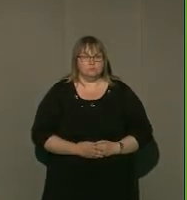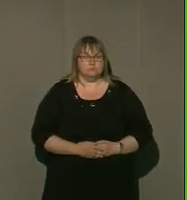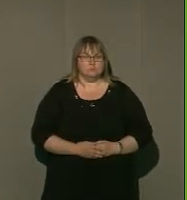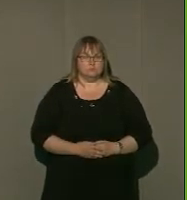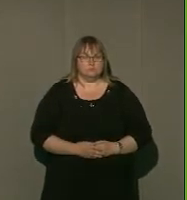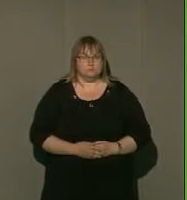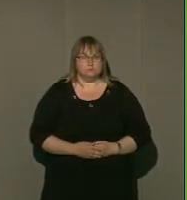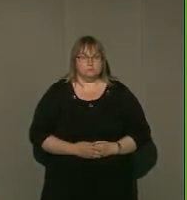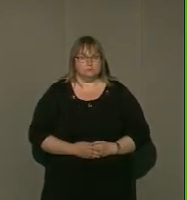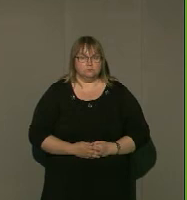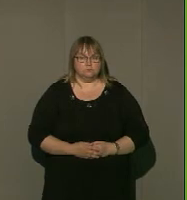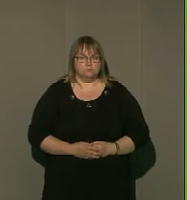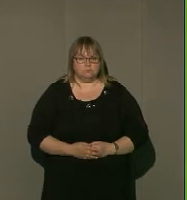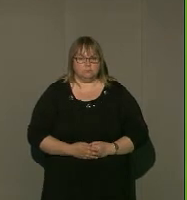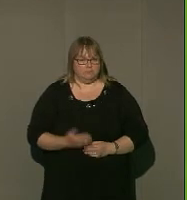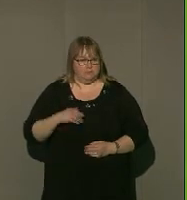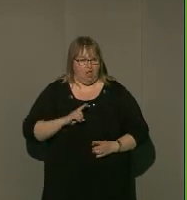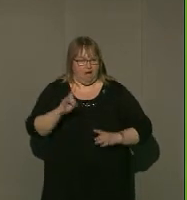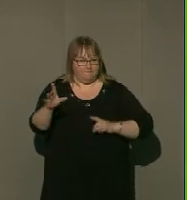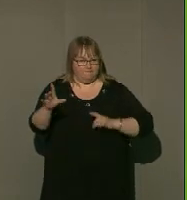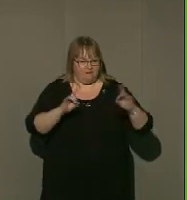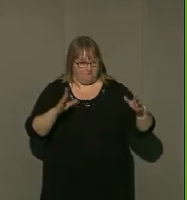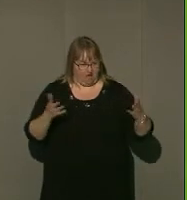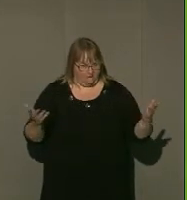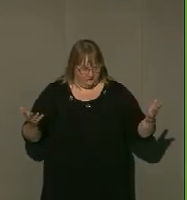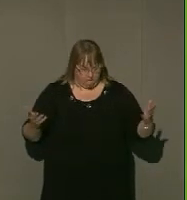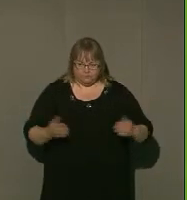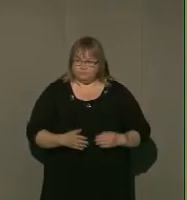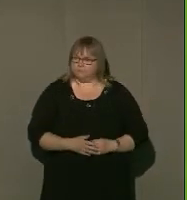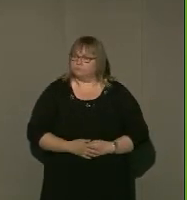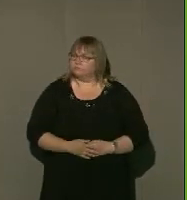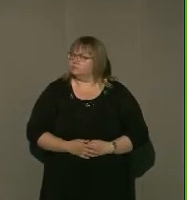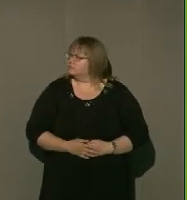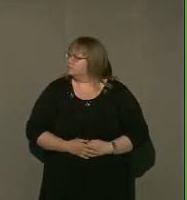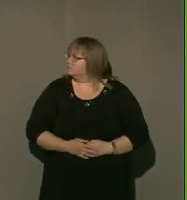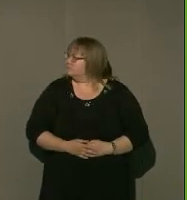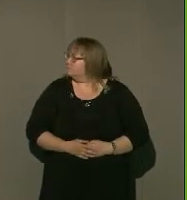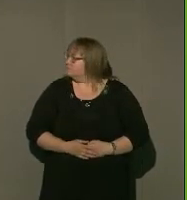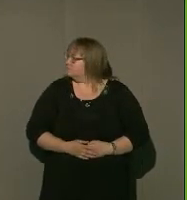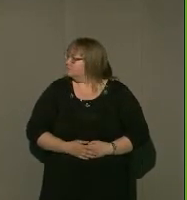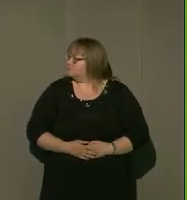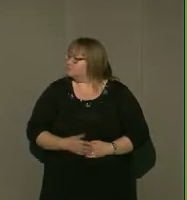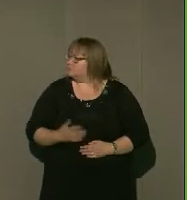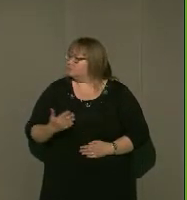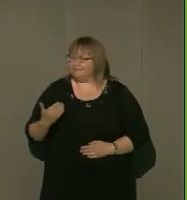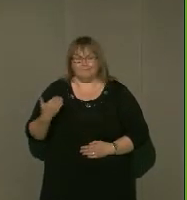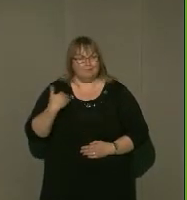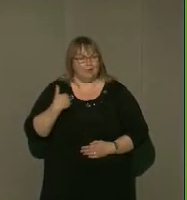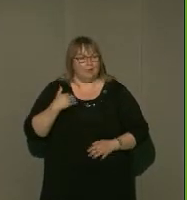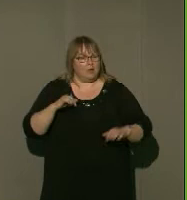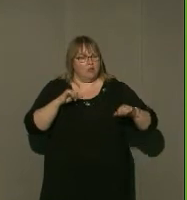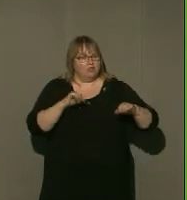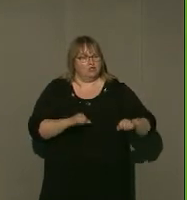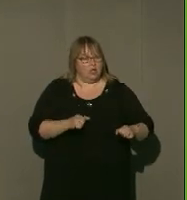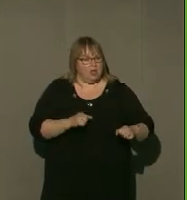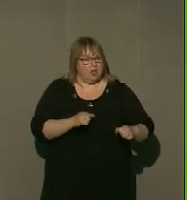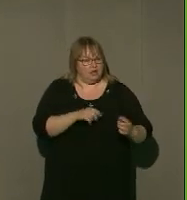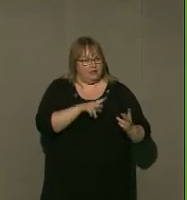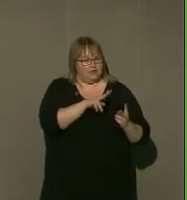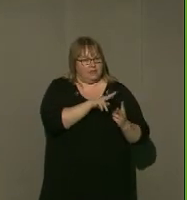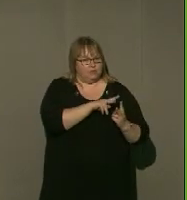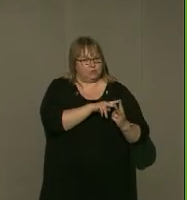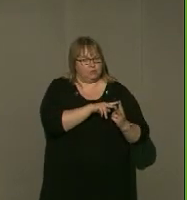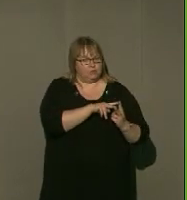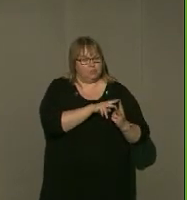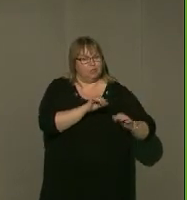Before I've even said anything. Sorry, this was just I failed to catch the chair at the end of the last session. David Davis, Rutland and Melton. I